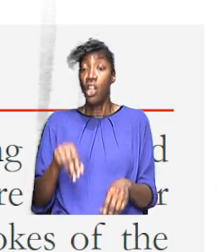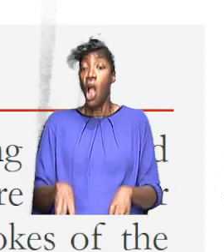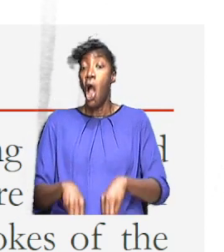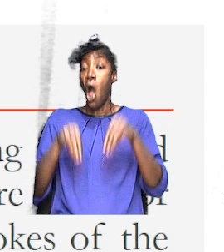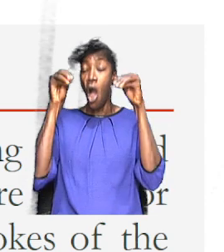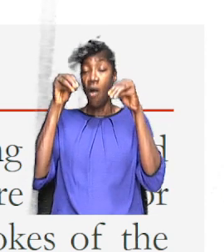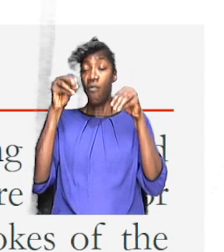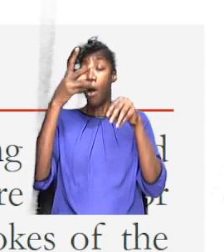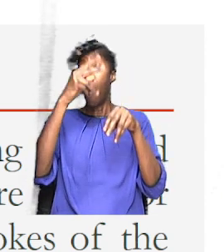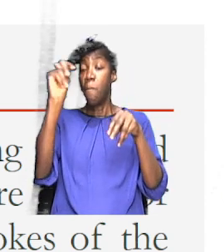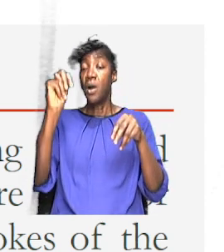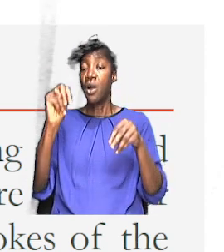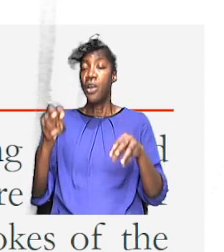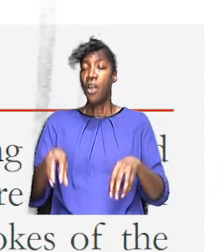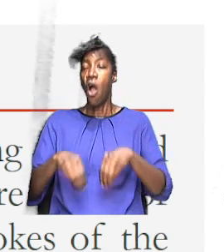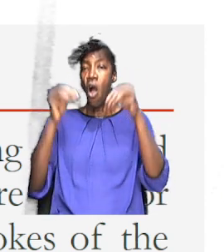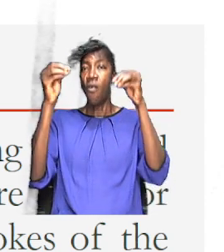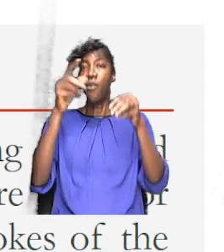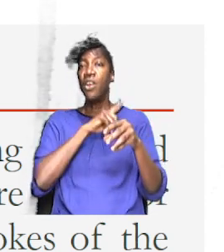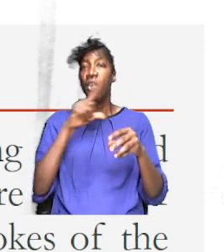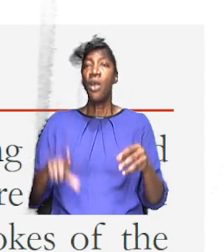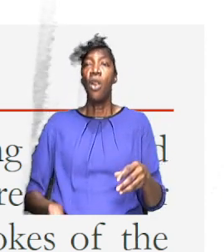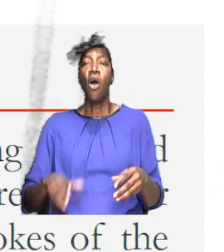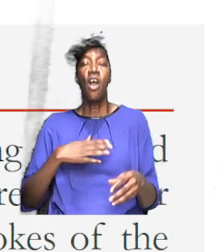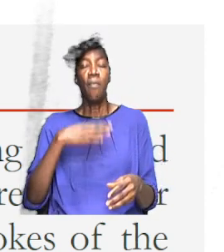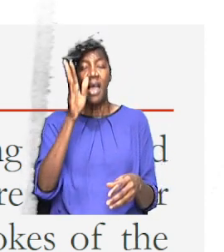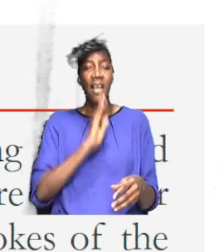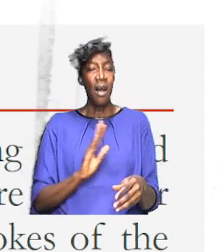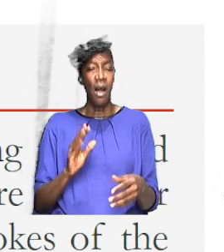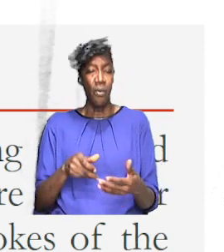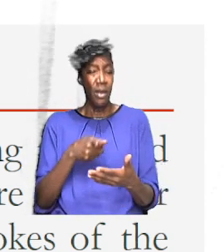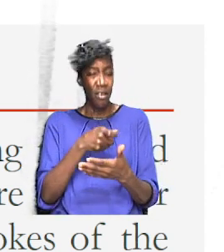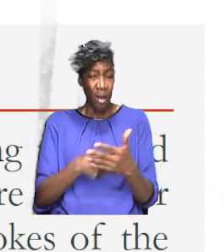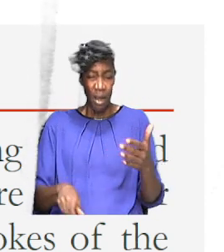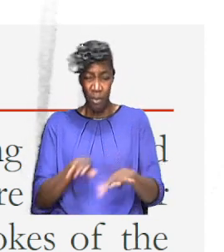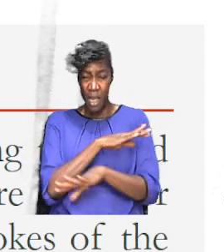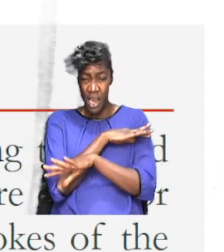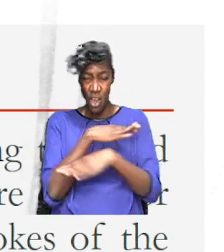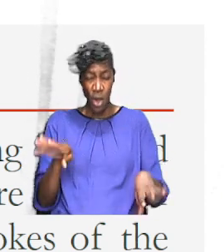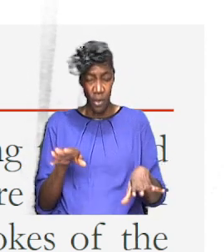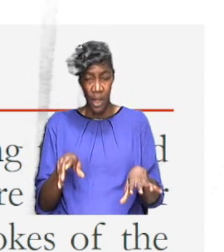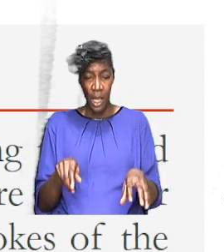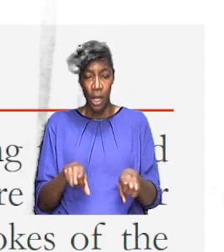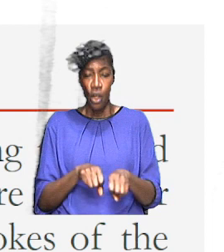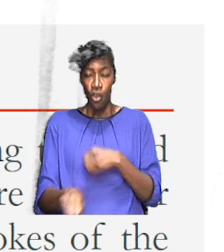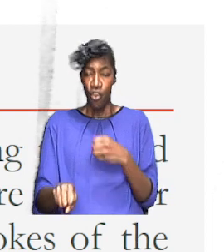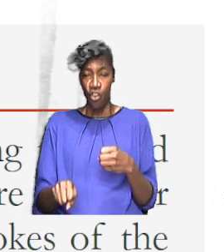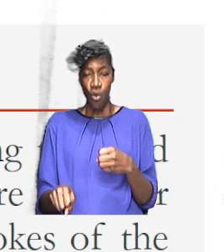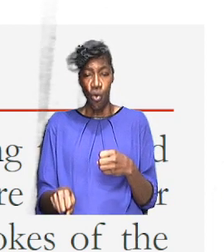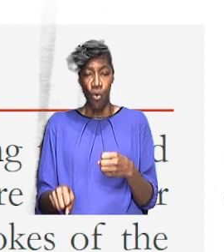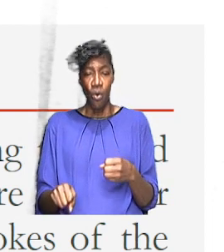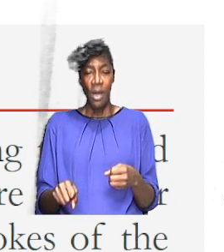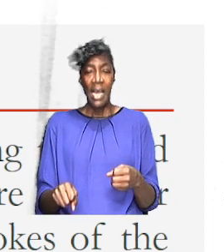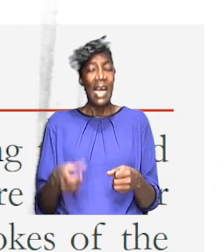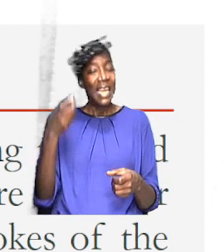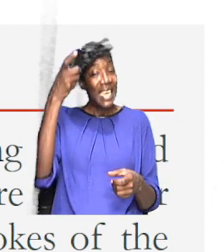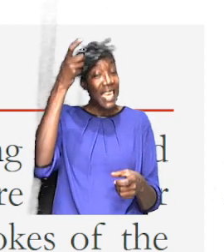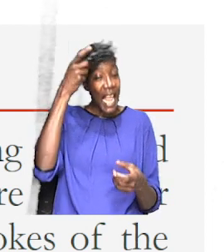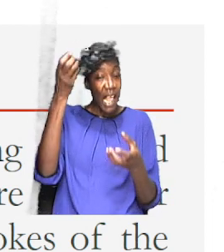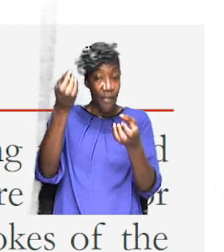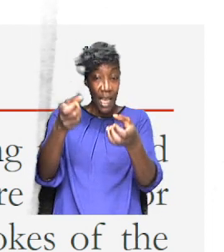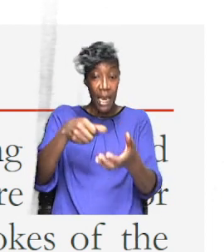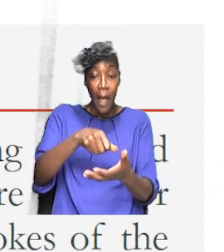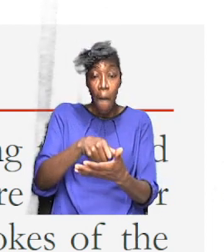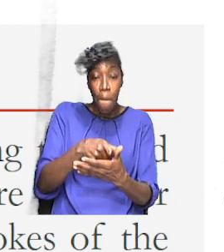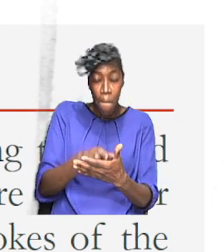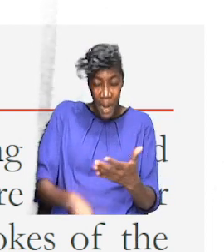offering to the Lord my God, the which costs me nothing. So David brought the threshing floor and the oxen